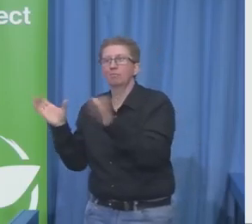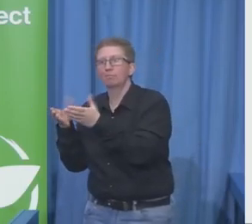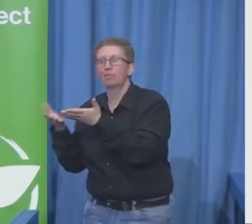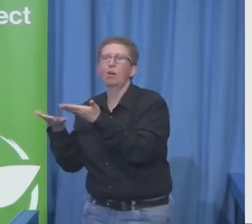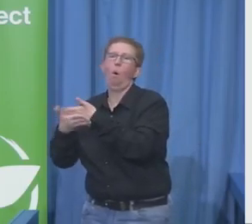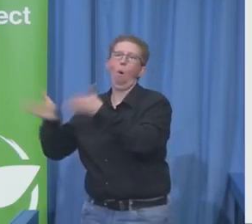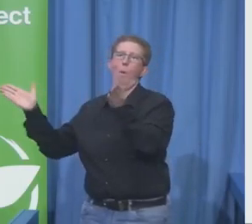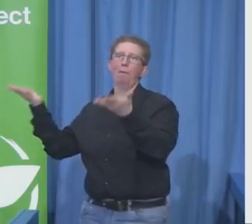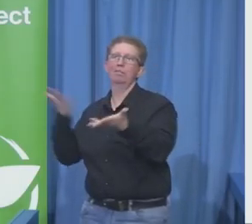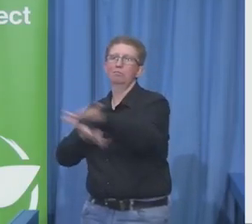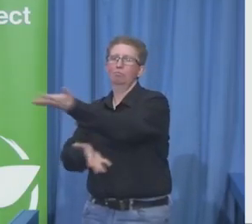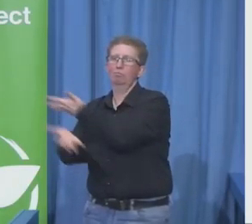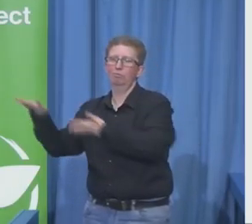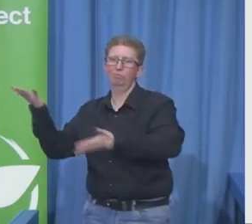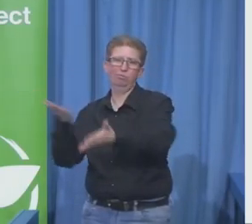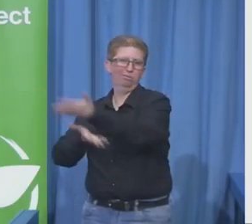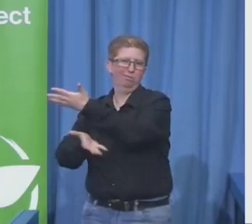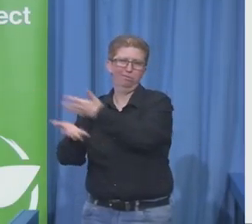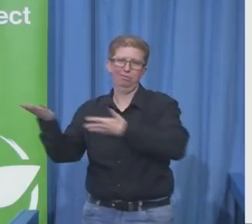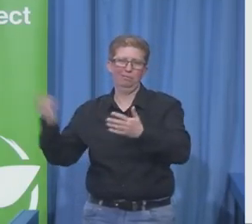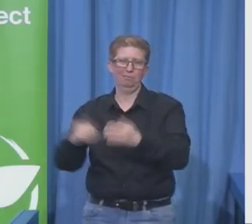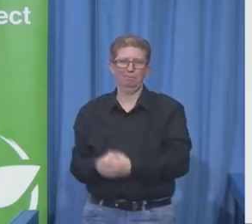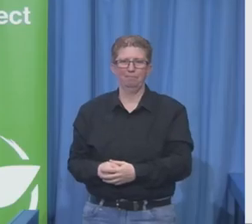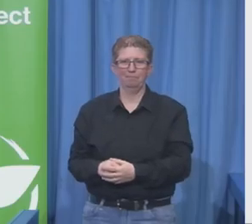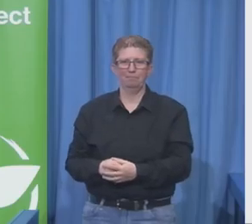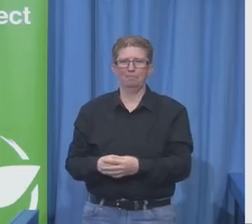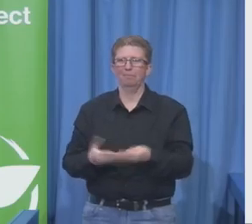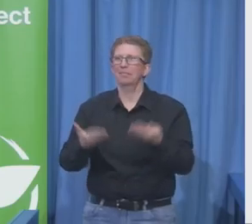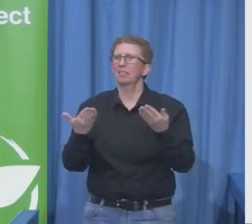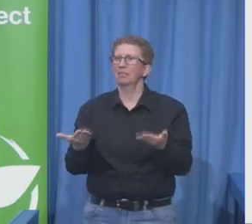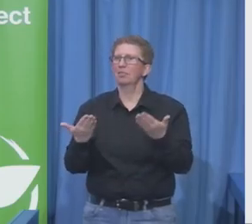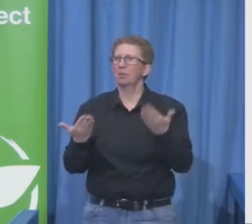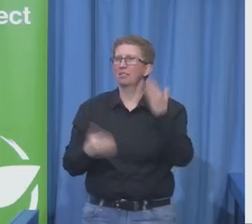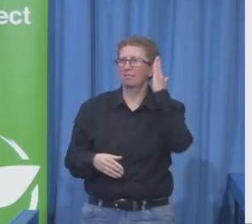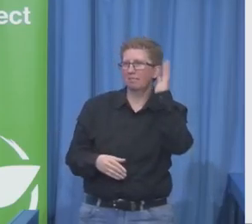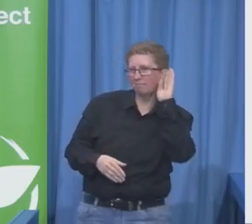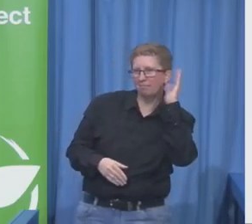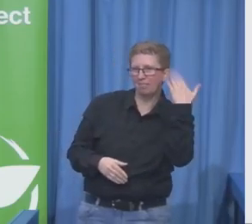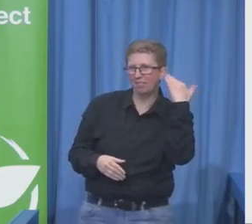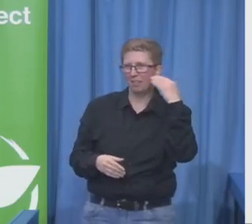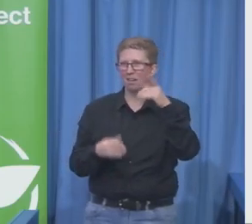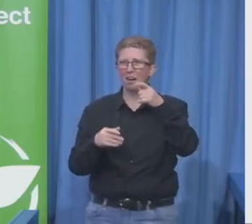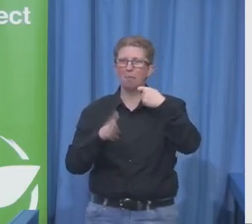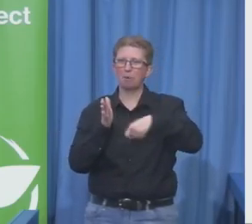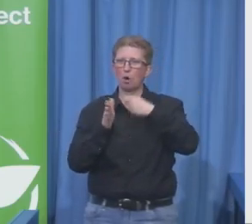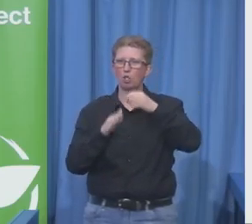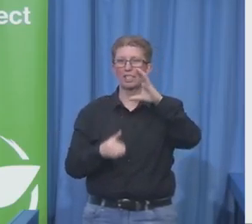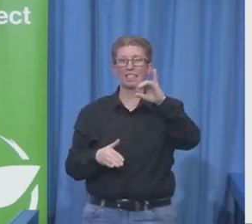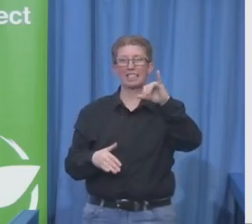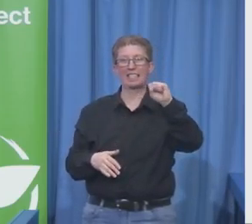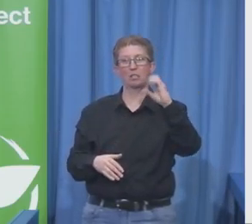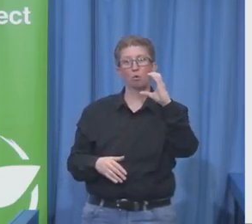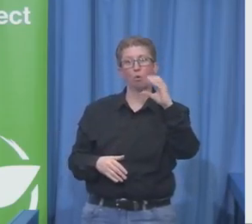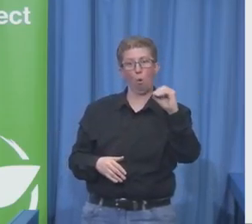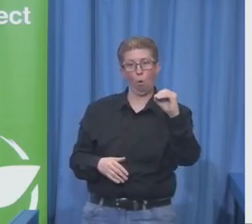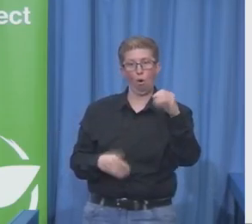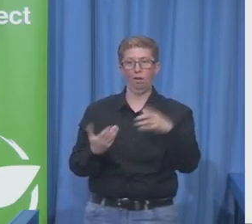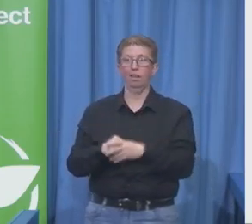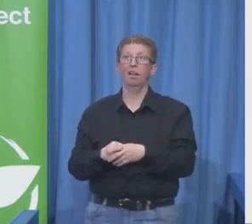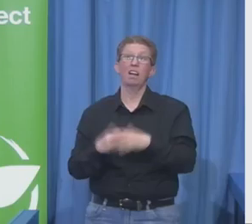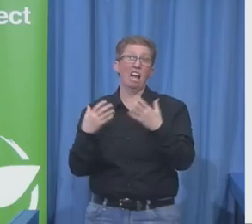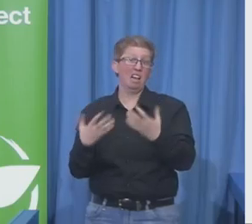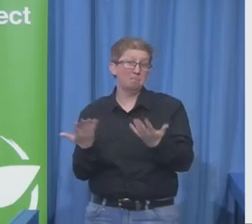earlier in the day, a lot of the roles at Microsoft for full-time employees are the best of the best, shall I say. I mean,